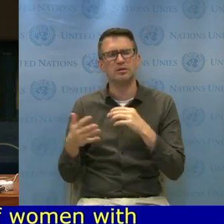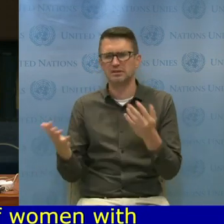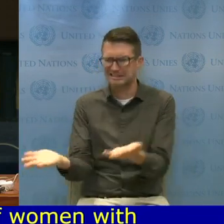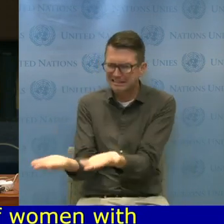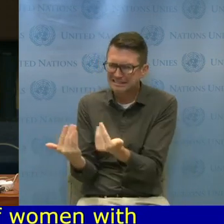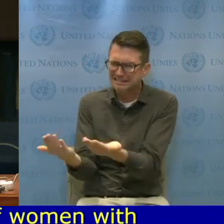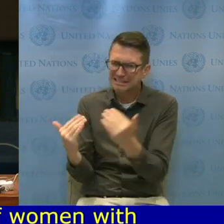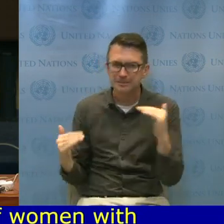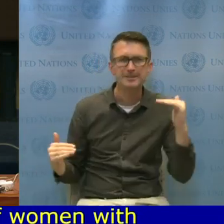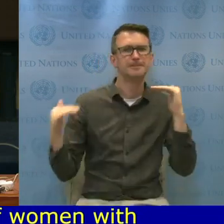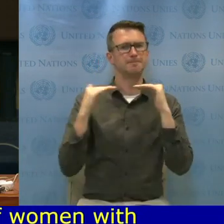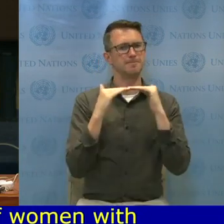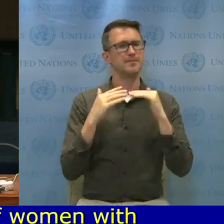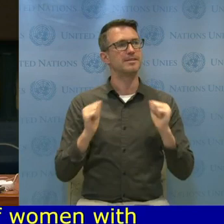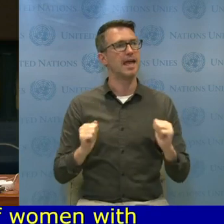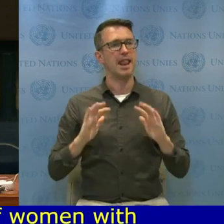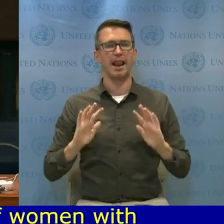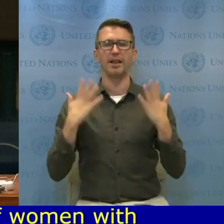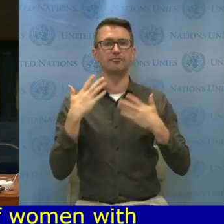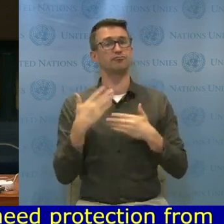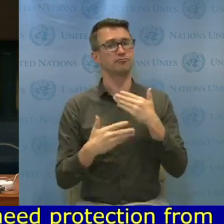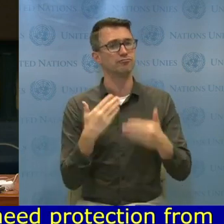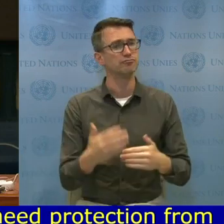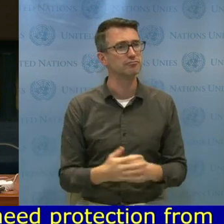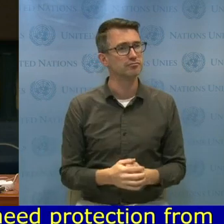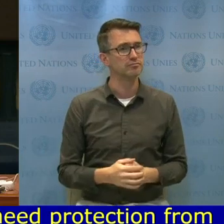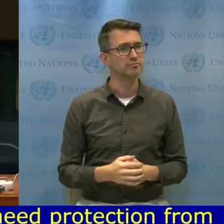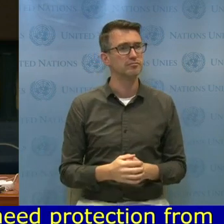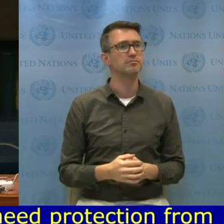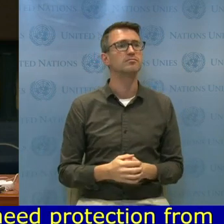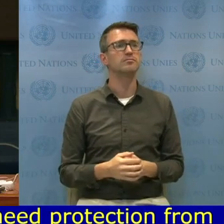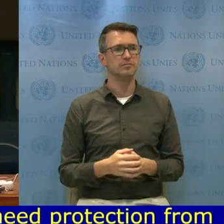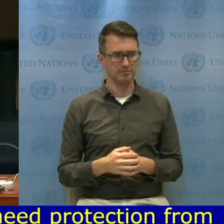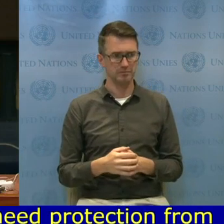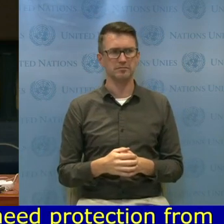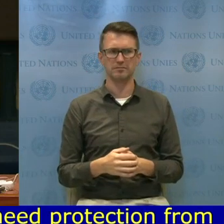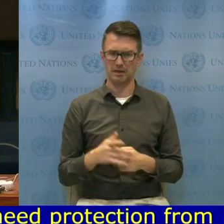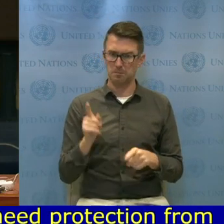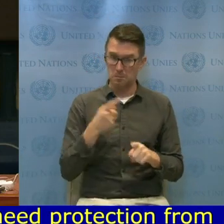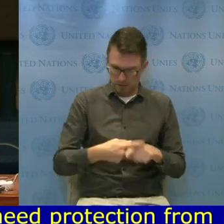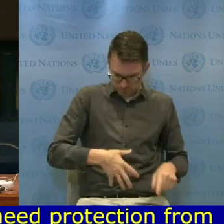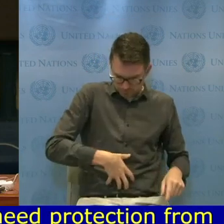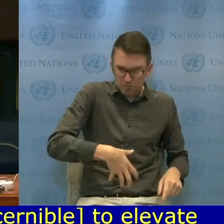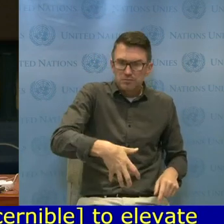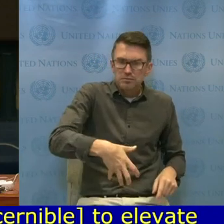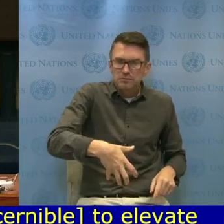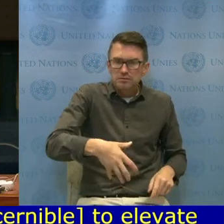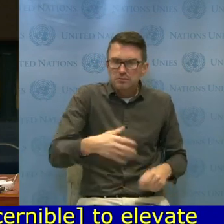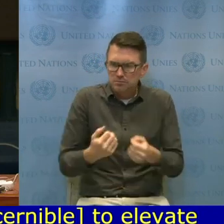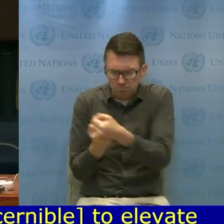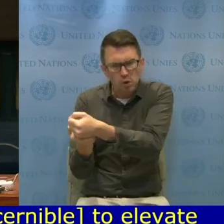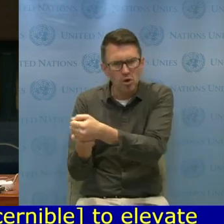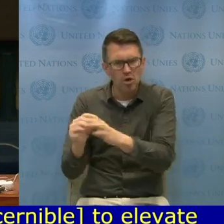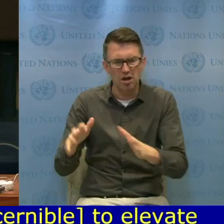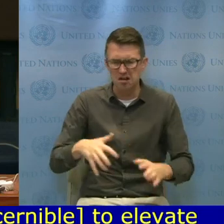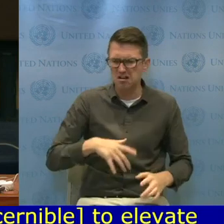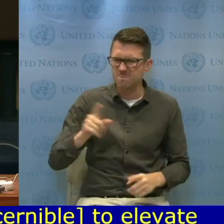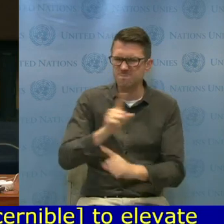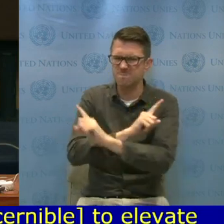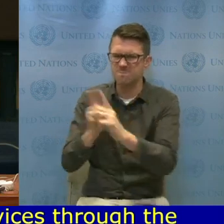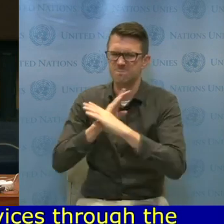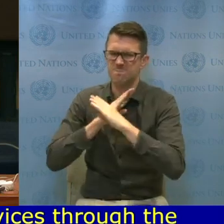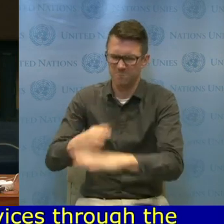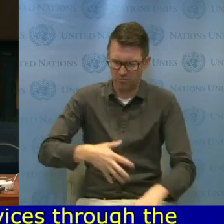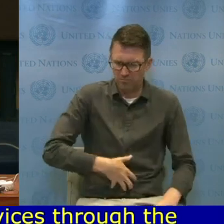healthcare services throughout the establishment of laws. One of the most important things is to break down cultural prejudice